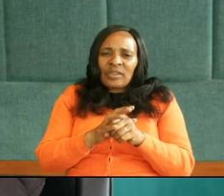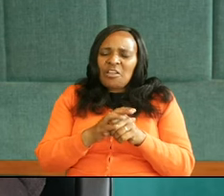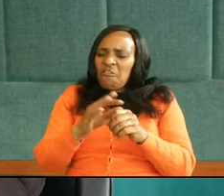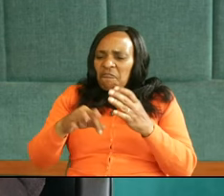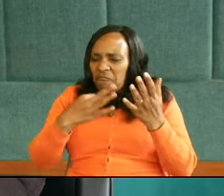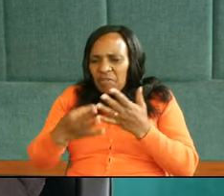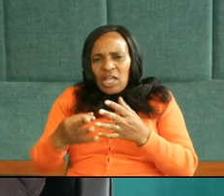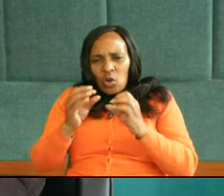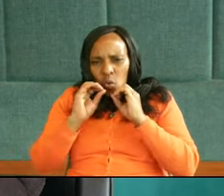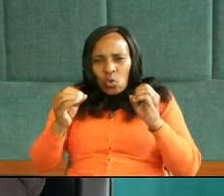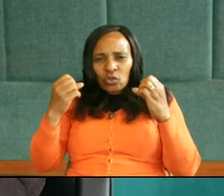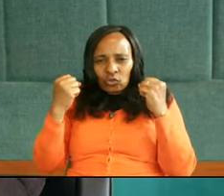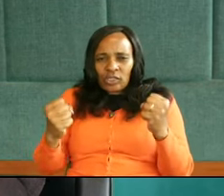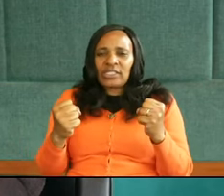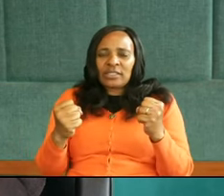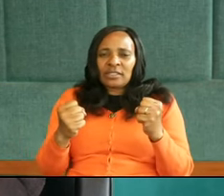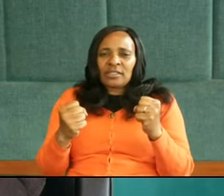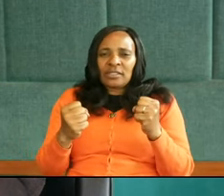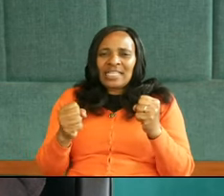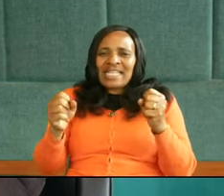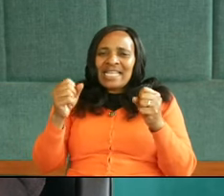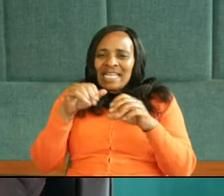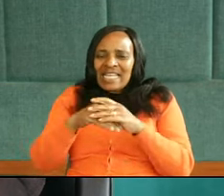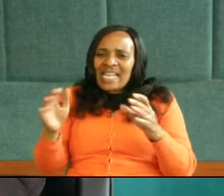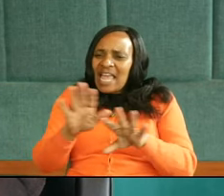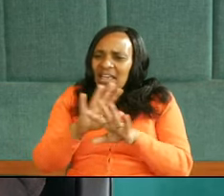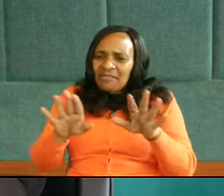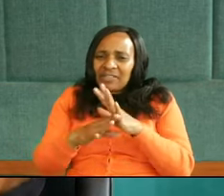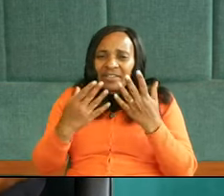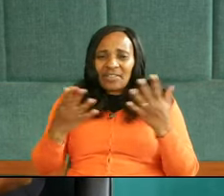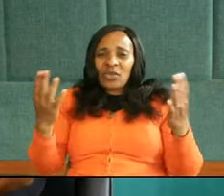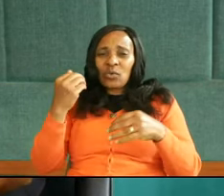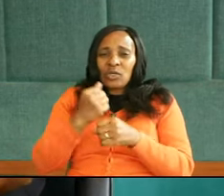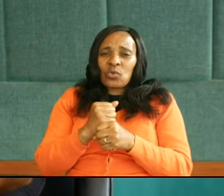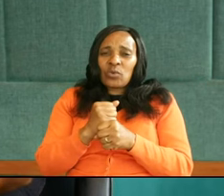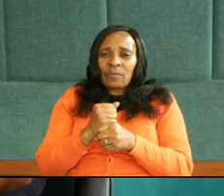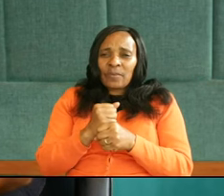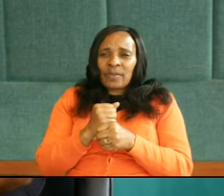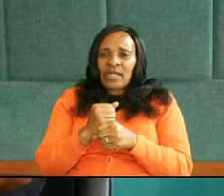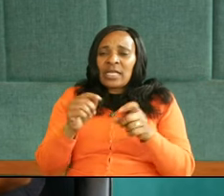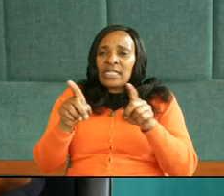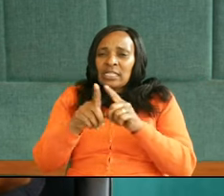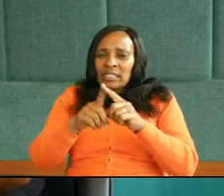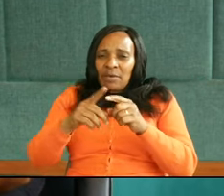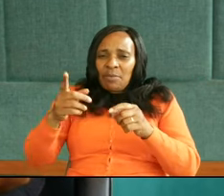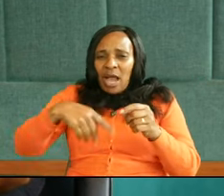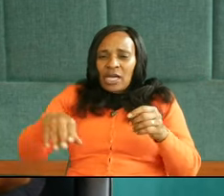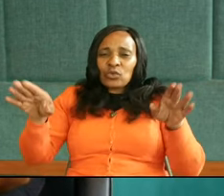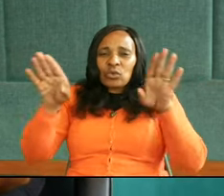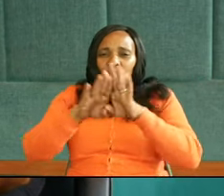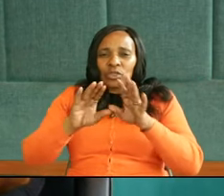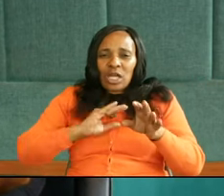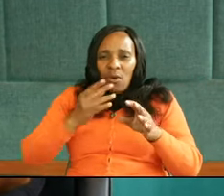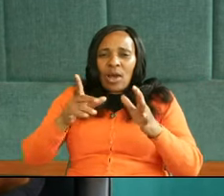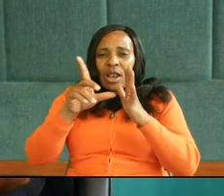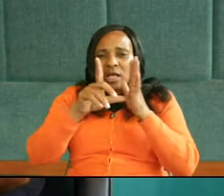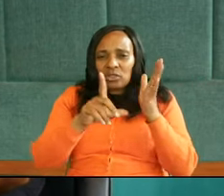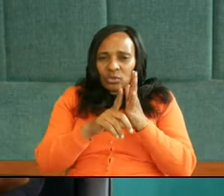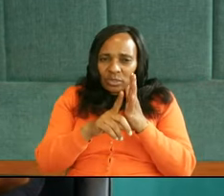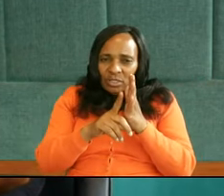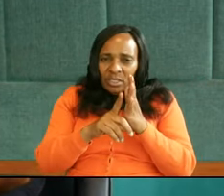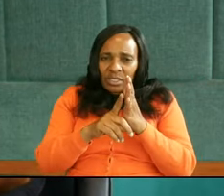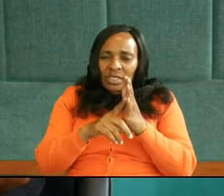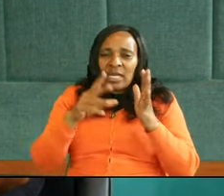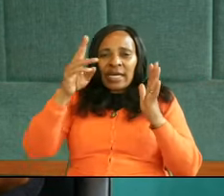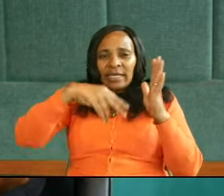unfailing strength, basically, right, in every single thing that we do. And as we almost close up our lesson,